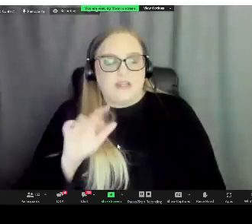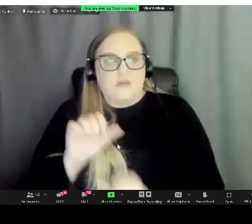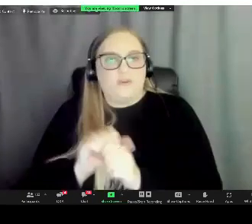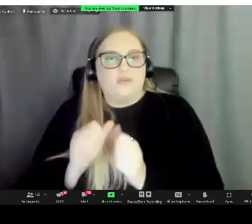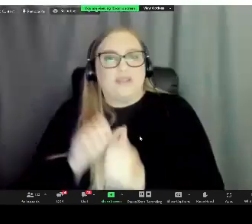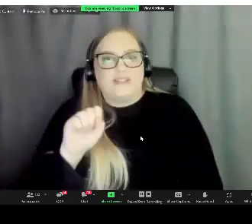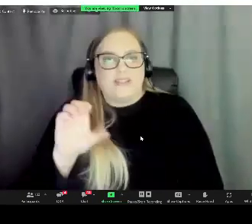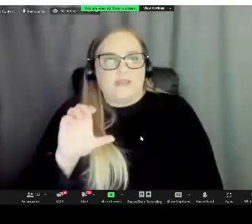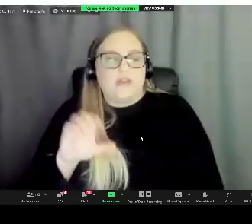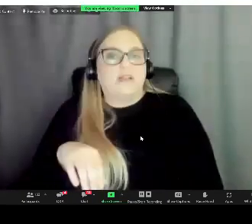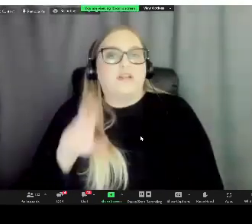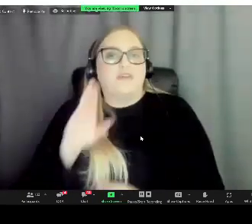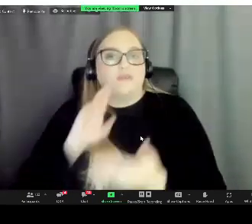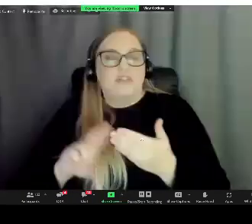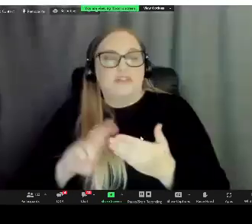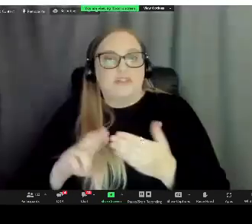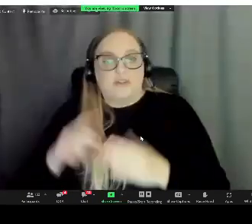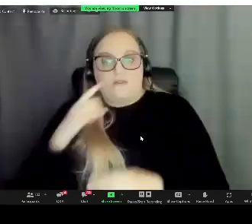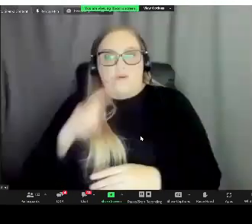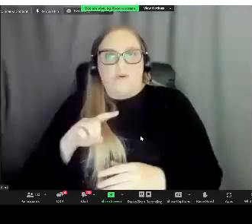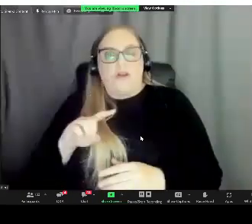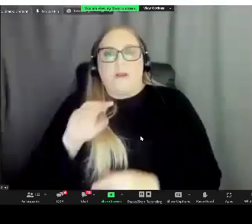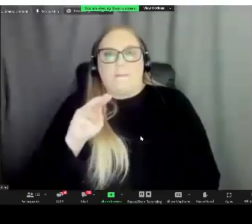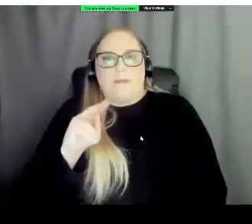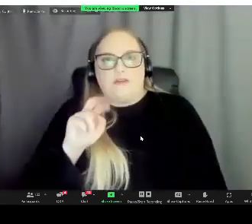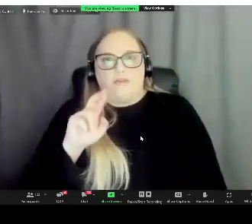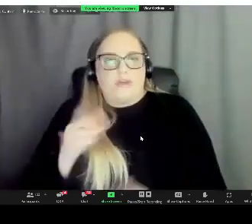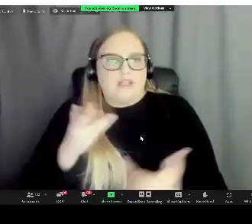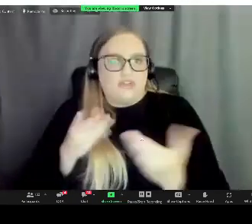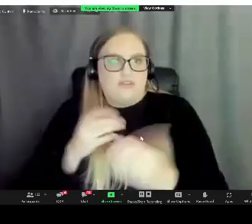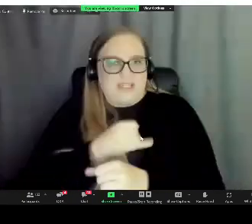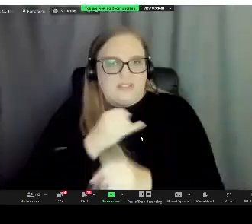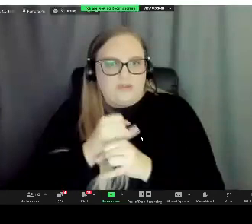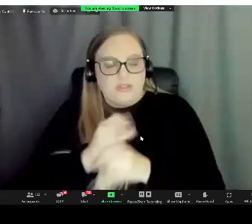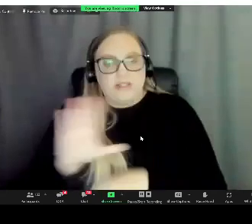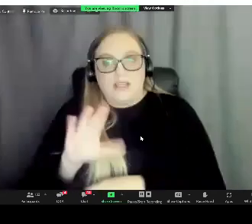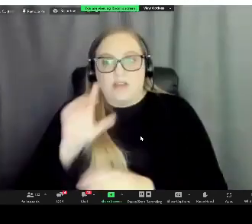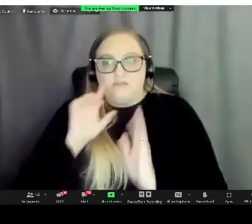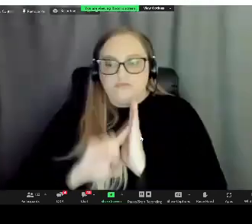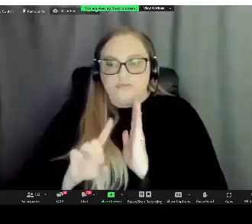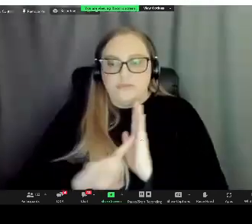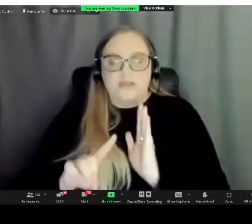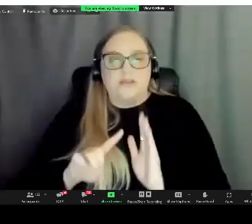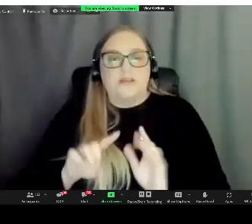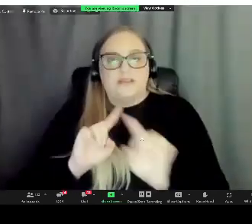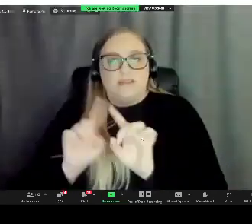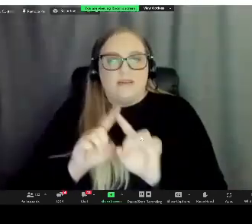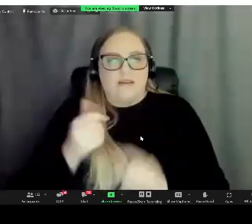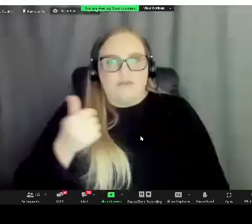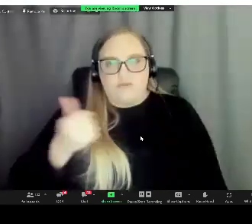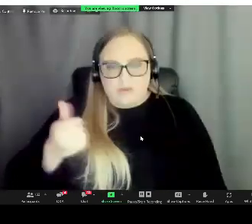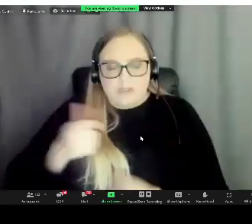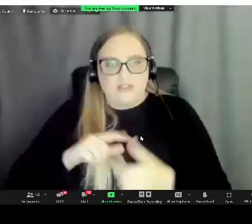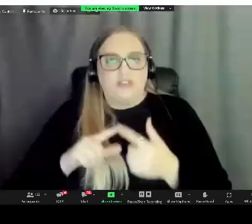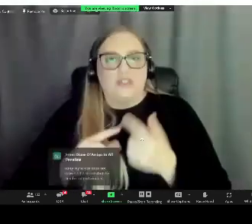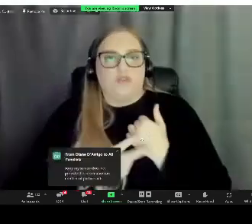Education Foundation and 4 minority-serving institutions. They'll explore attitudes and values towards transportation and interim storage of